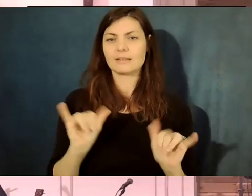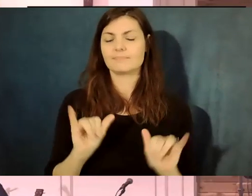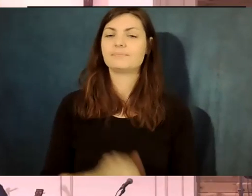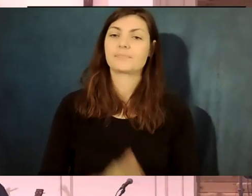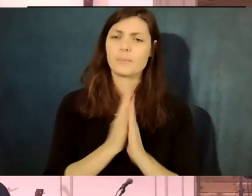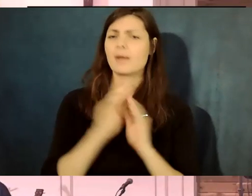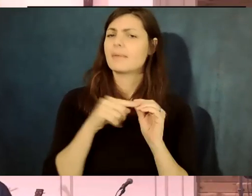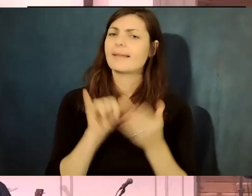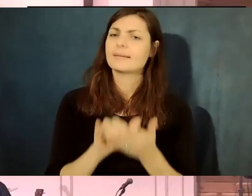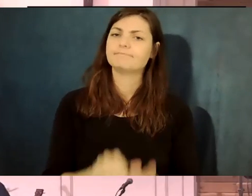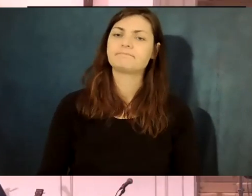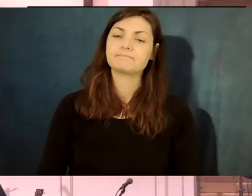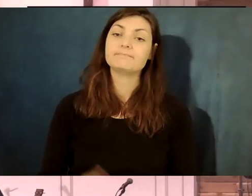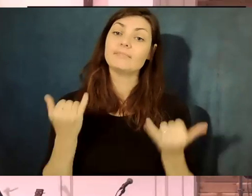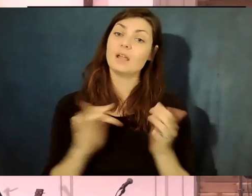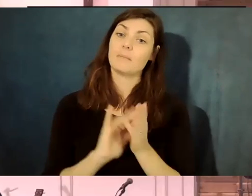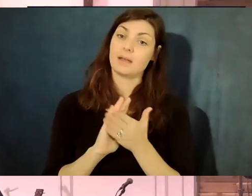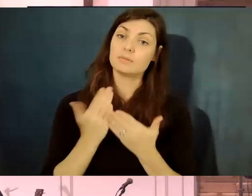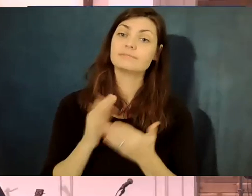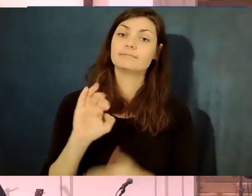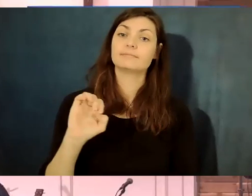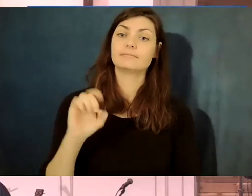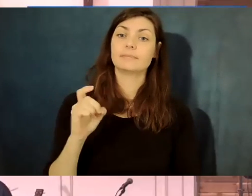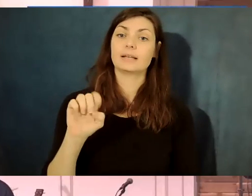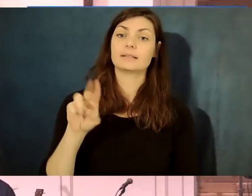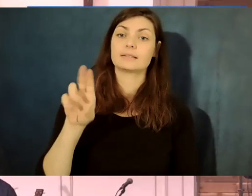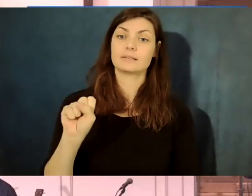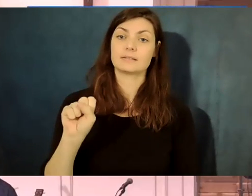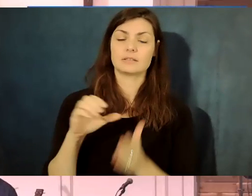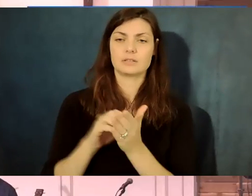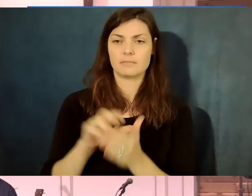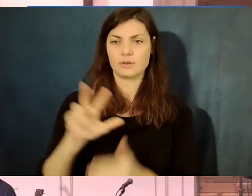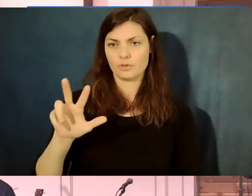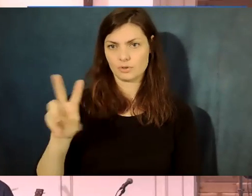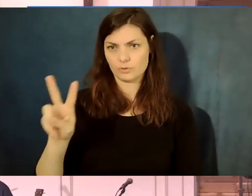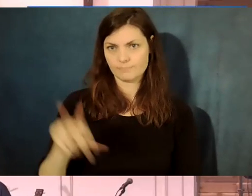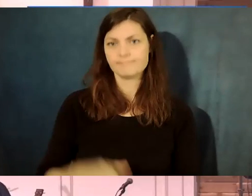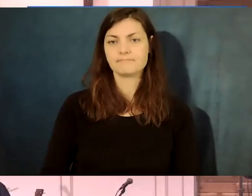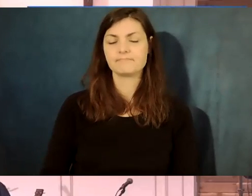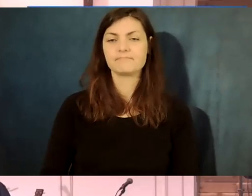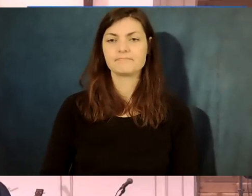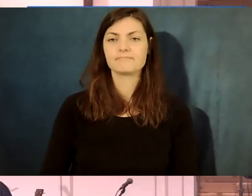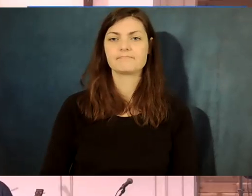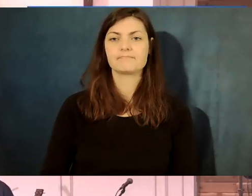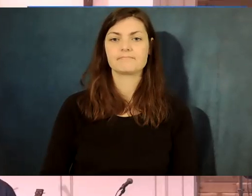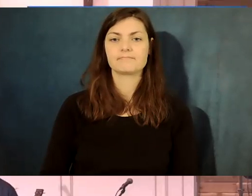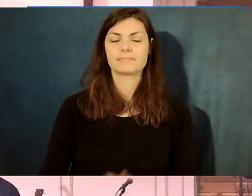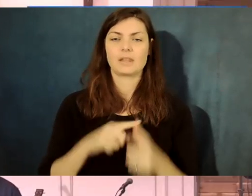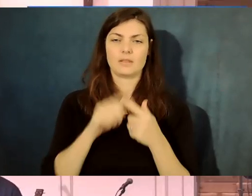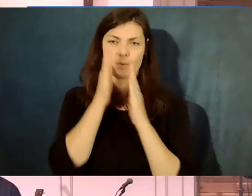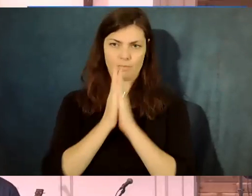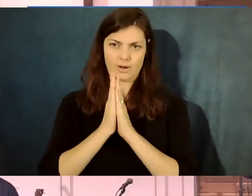chapter 32. Exodus chapter 32. And then I'm going to pray as we jump into